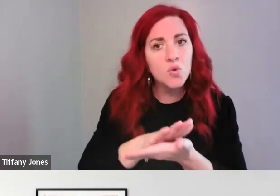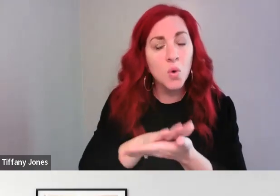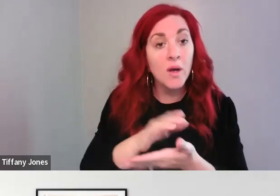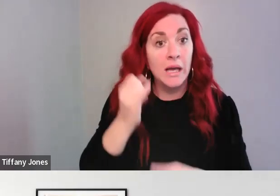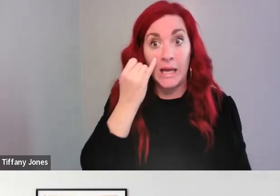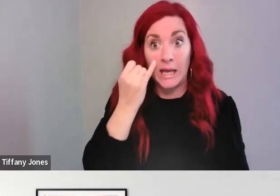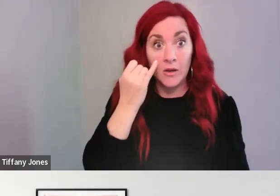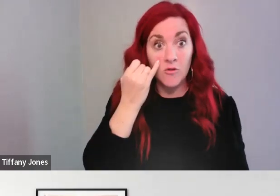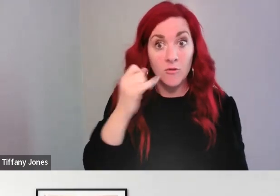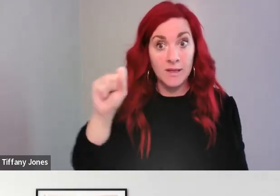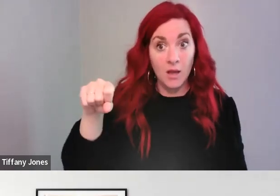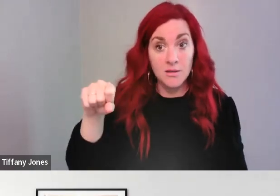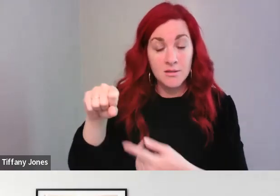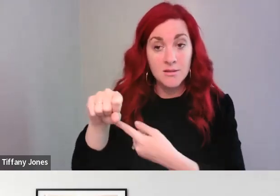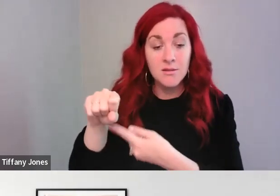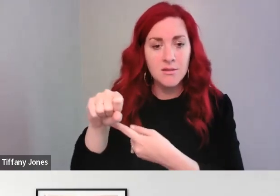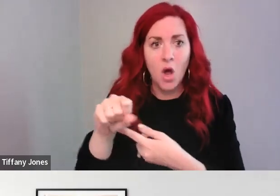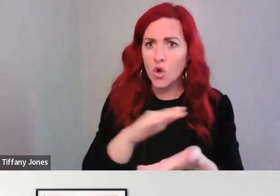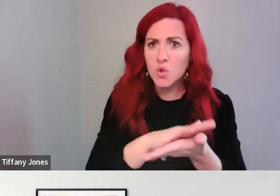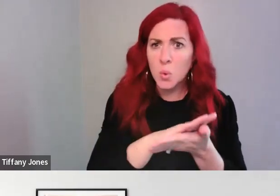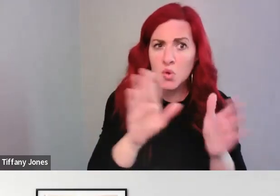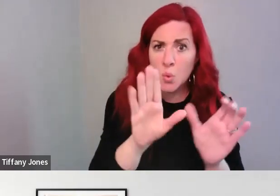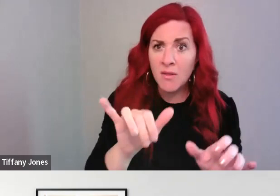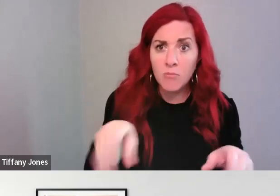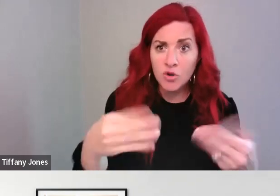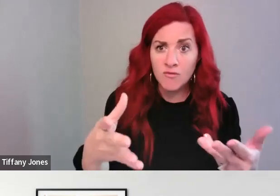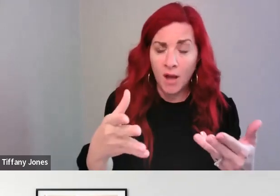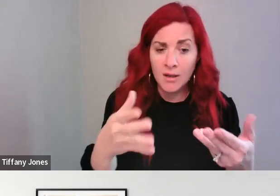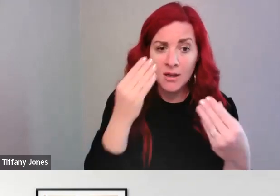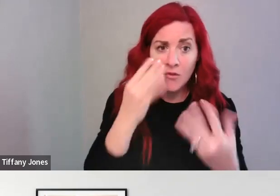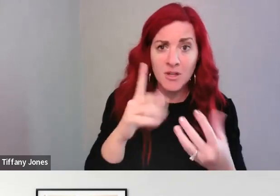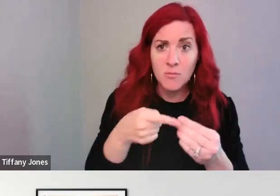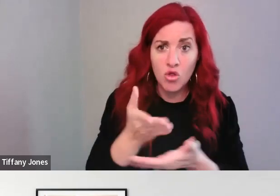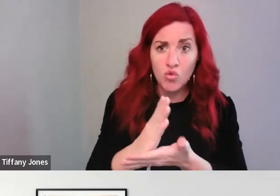if so, are schools doing this that we know of?